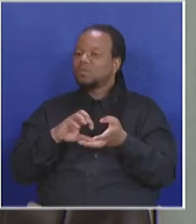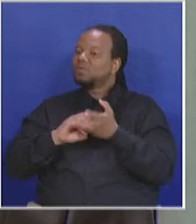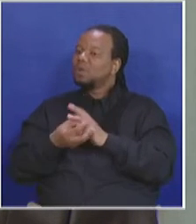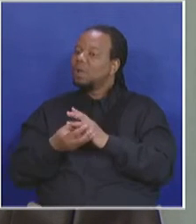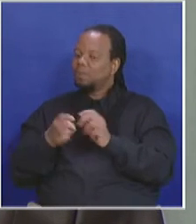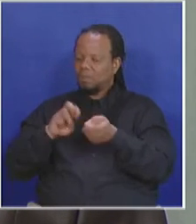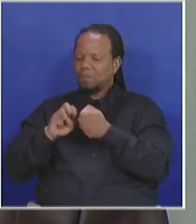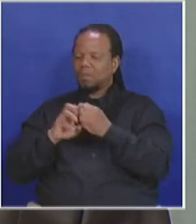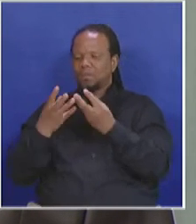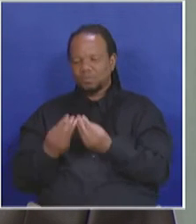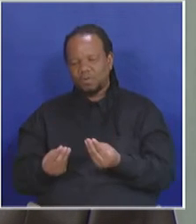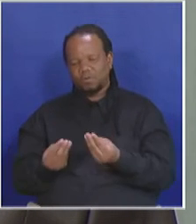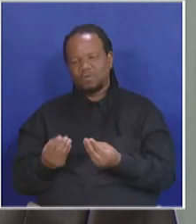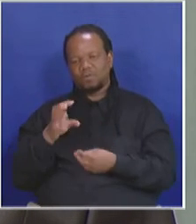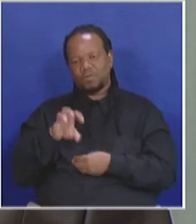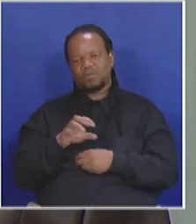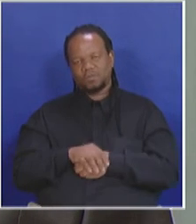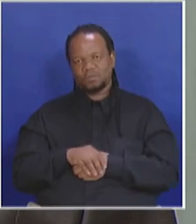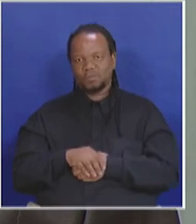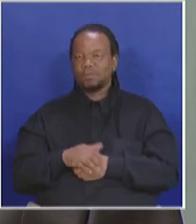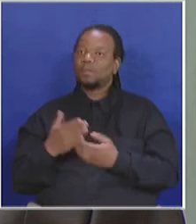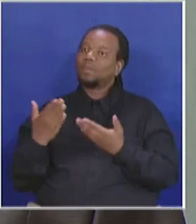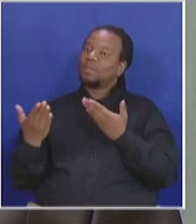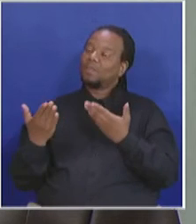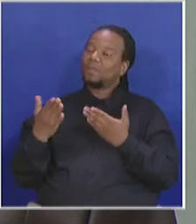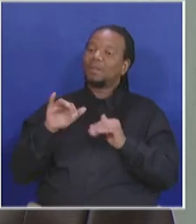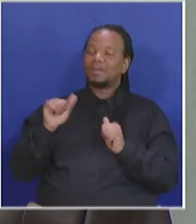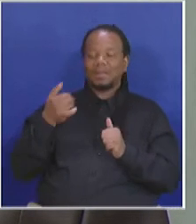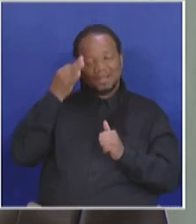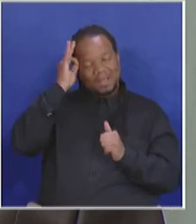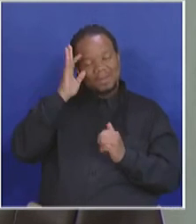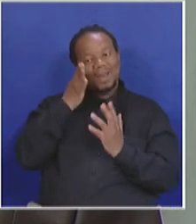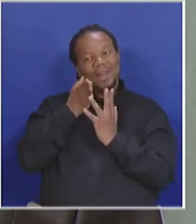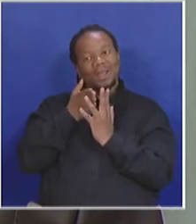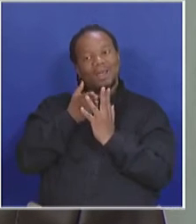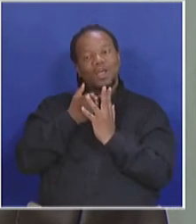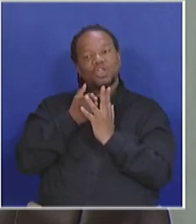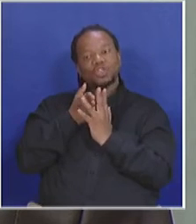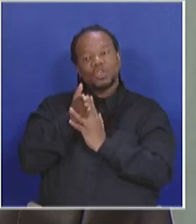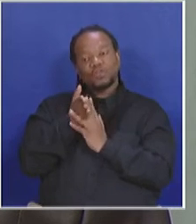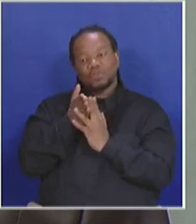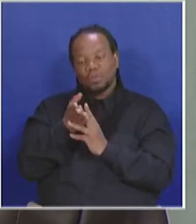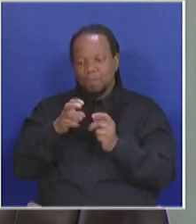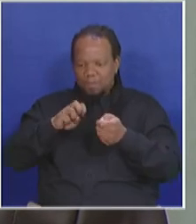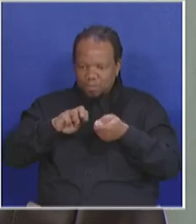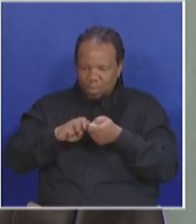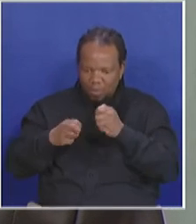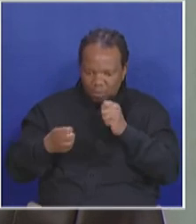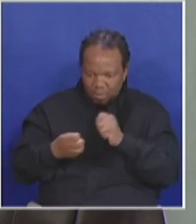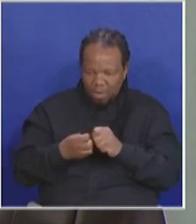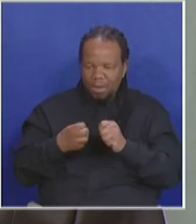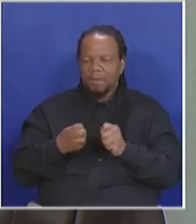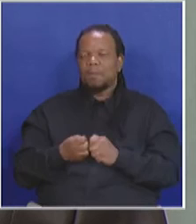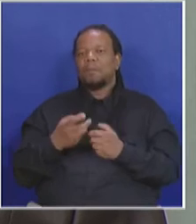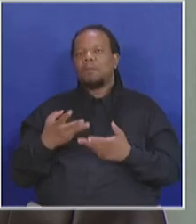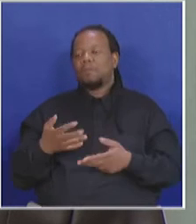challenges. Challenges of access to government services, as raised in the public meeting of Matlosane local municipality, is a